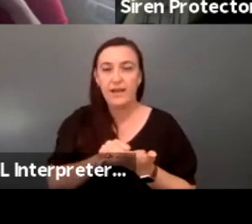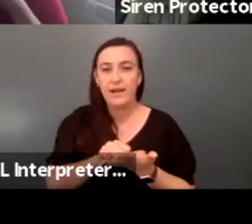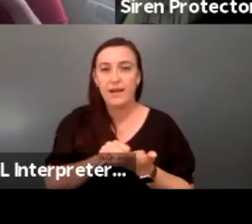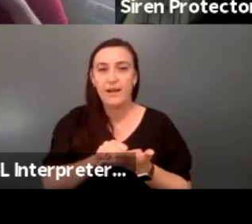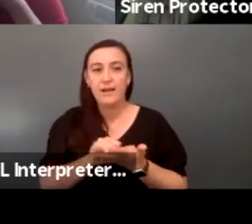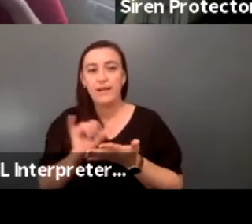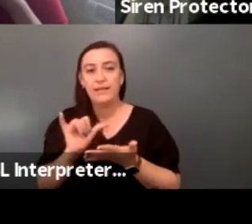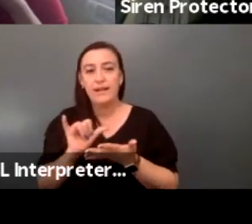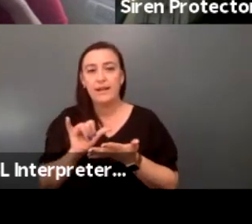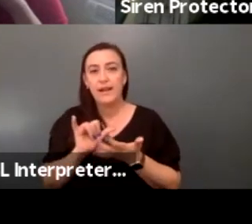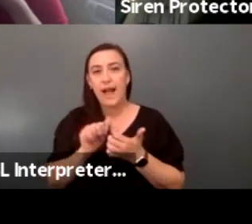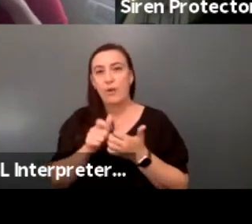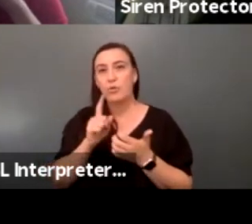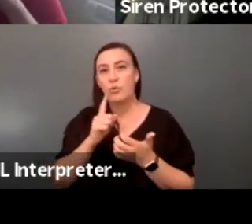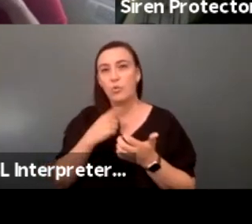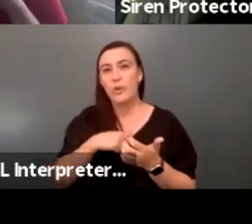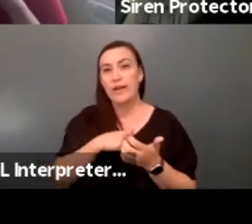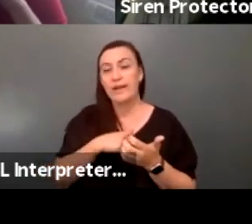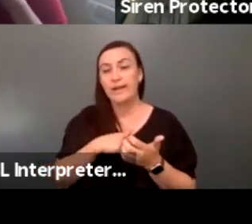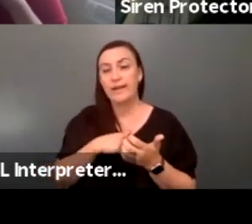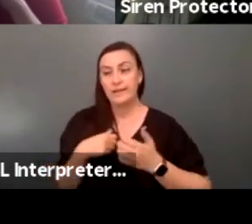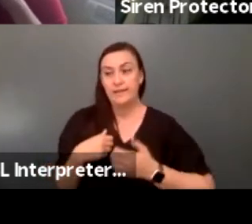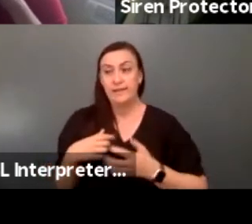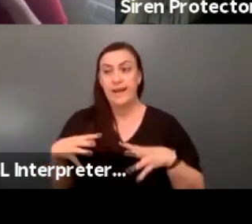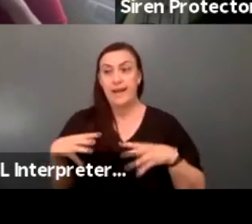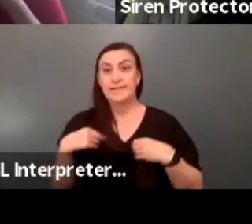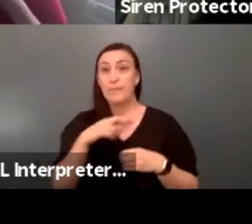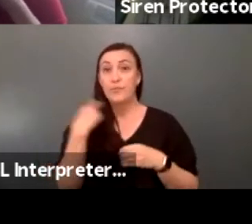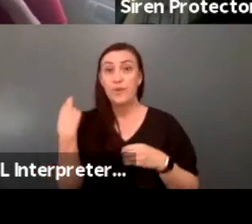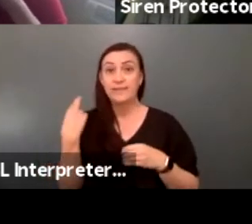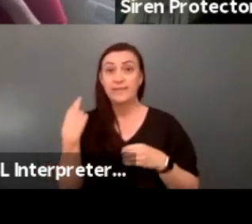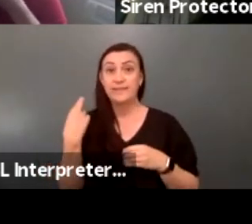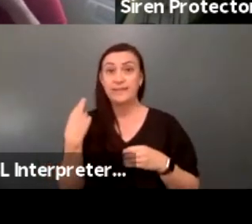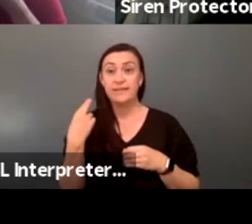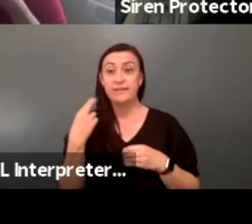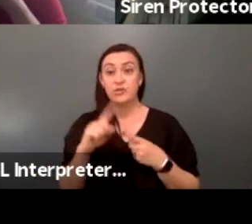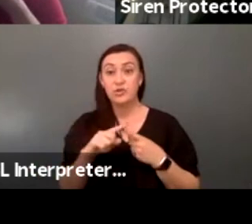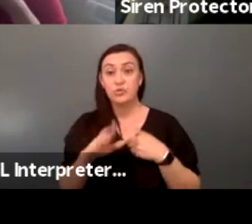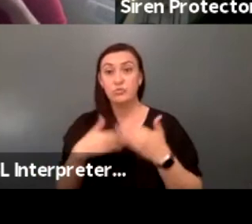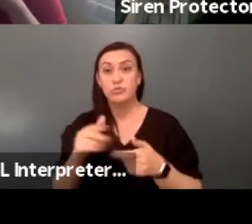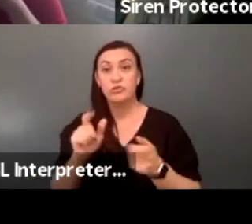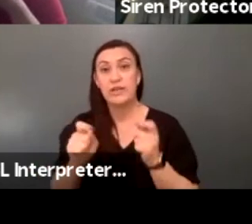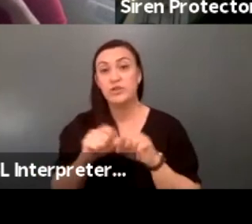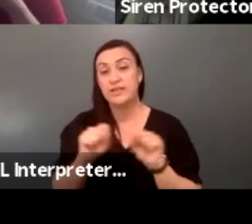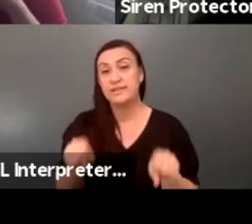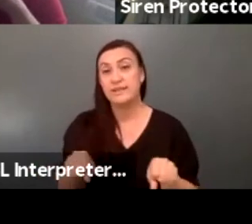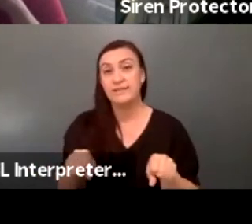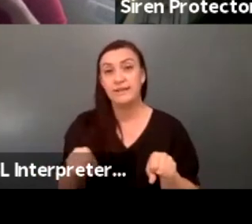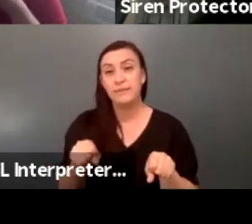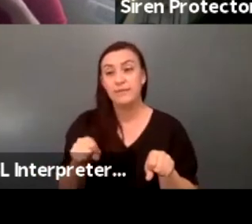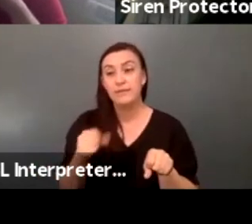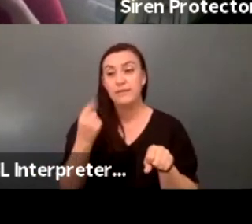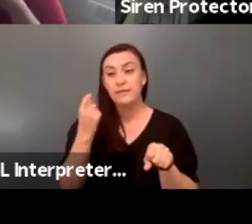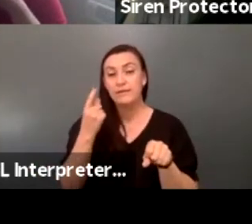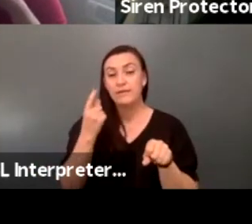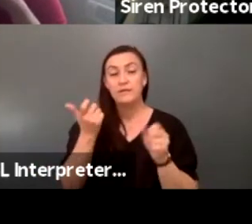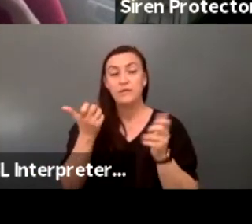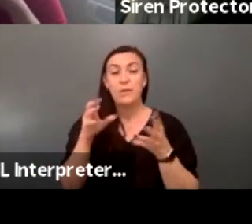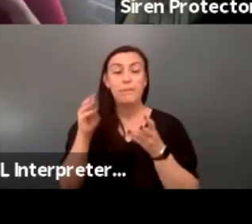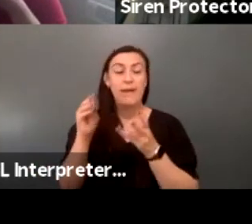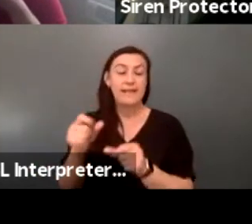like underwrite the risk to change our systems so that we aren't paying somebody to